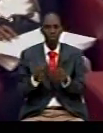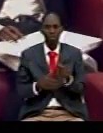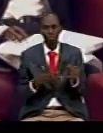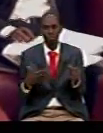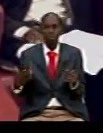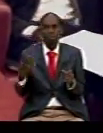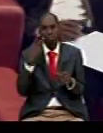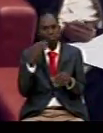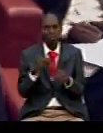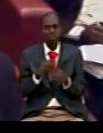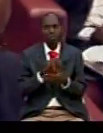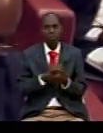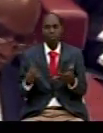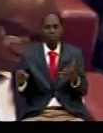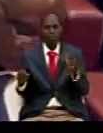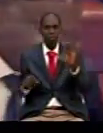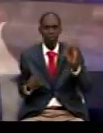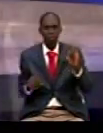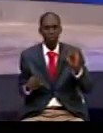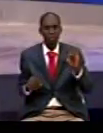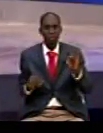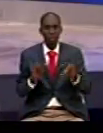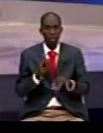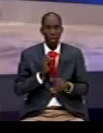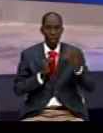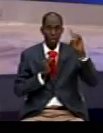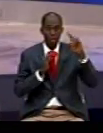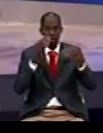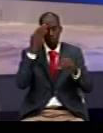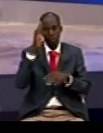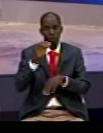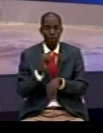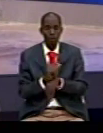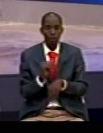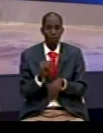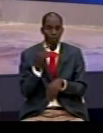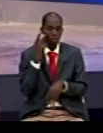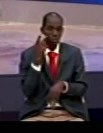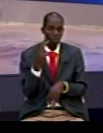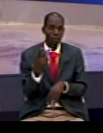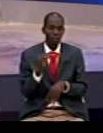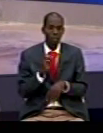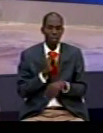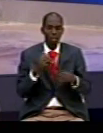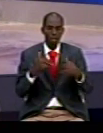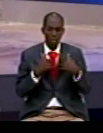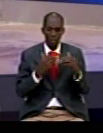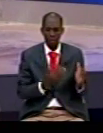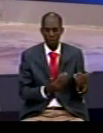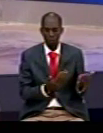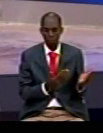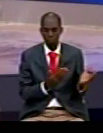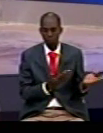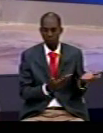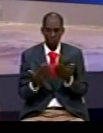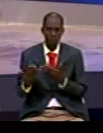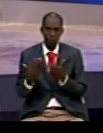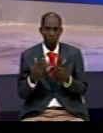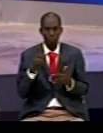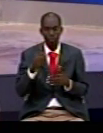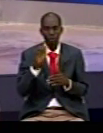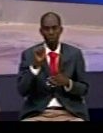everything. Verse 8, I know thy works. Behold, I have set before thee an open